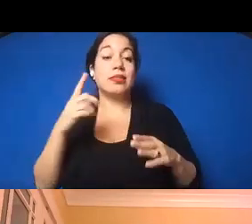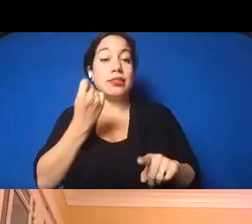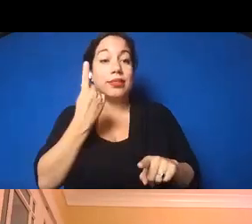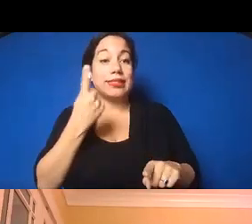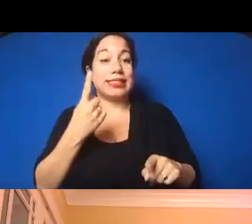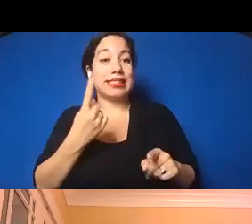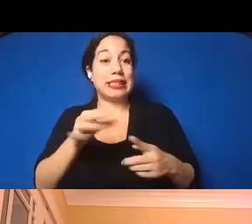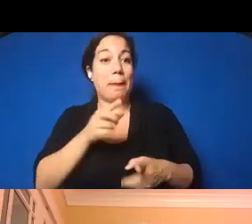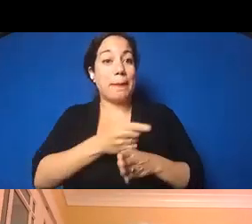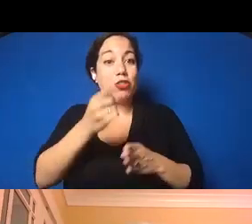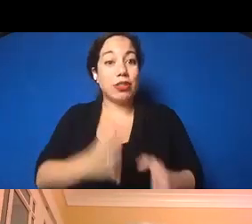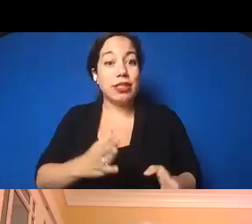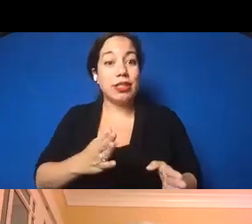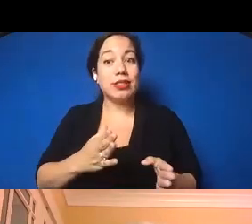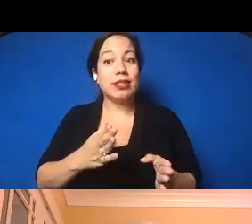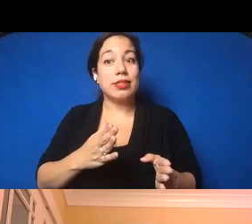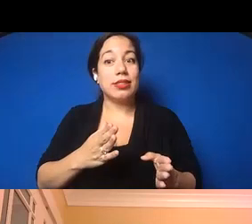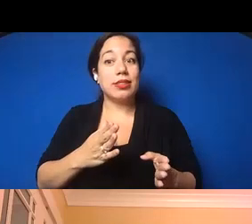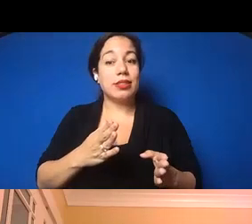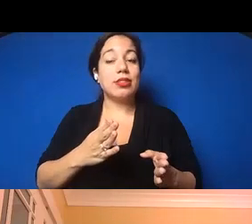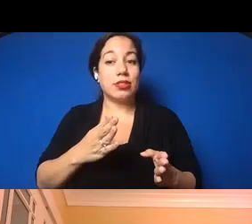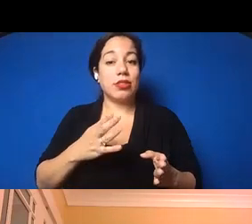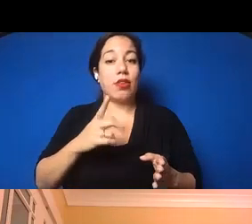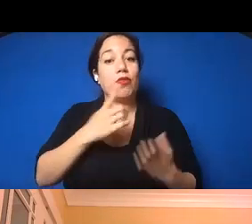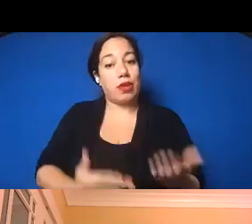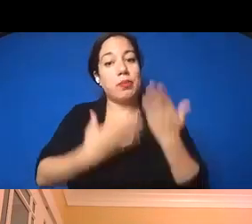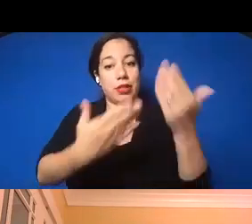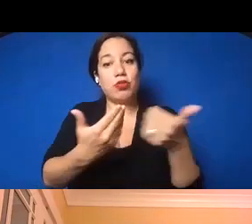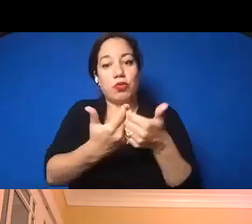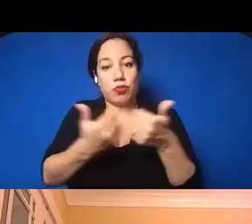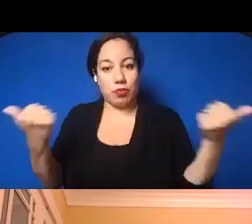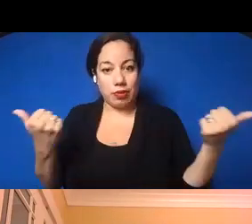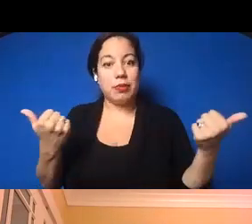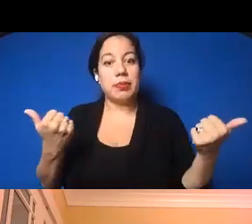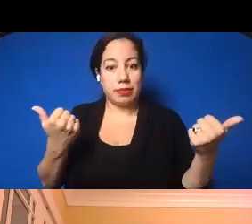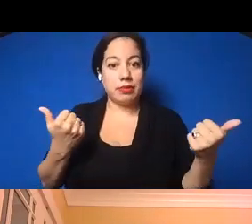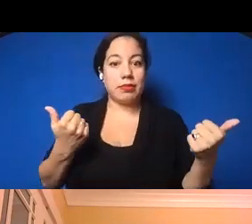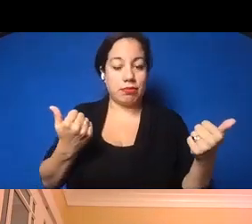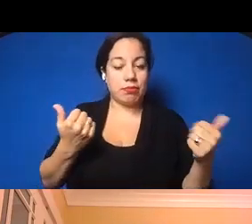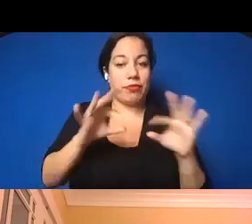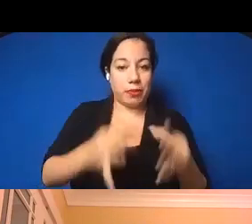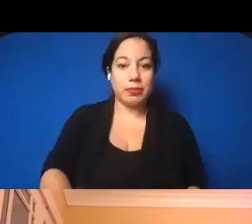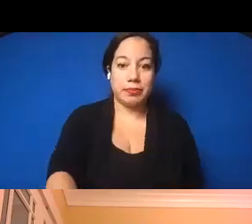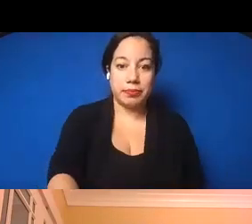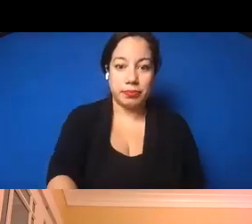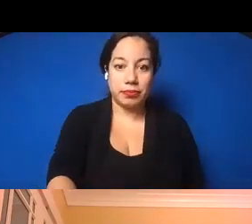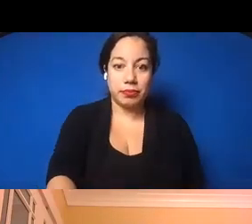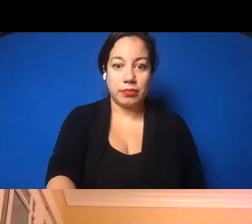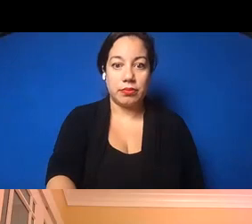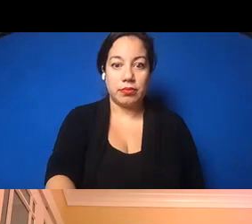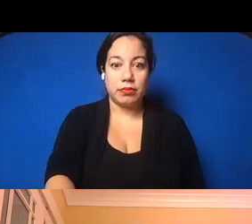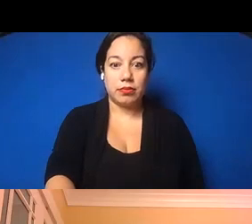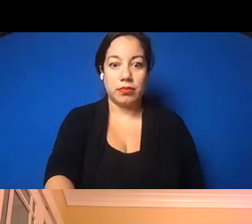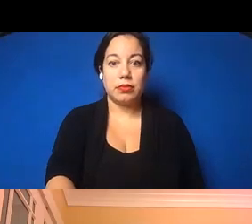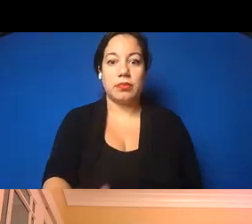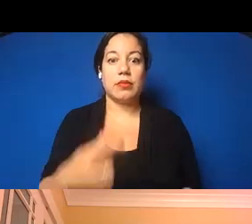recommending separation from well from sick. Next slide, please. I want to give everybody a sense